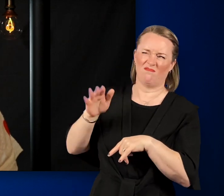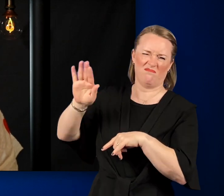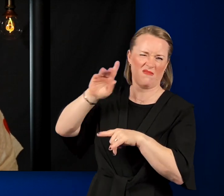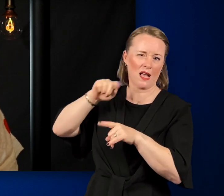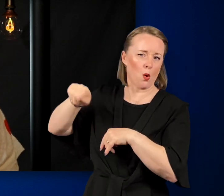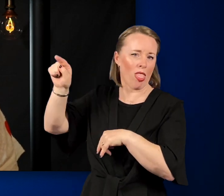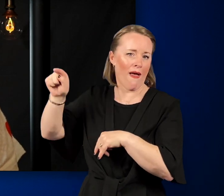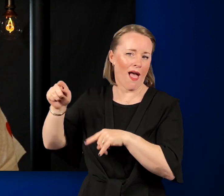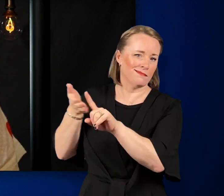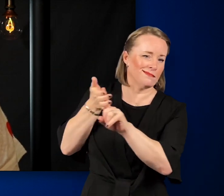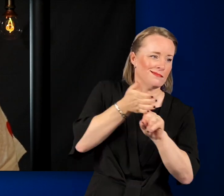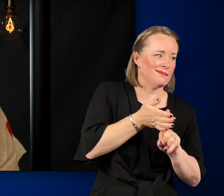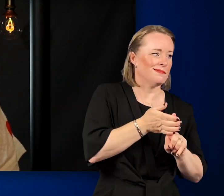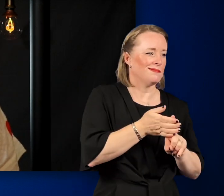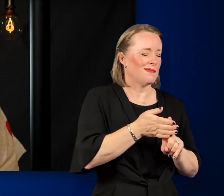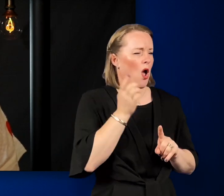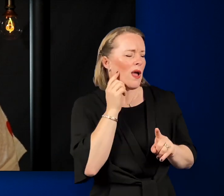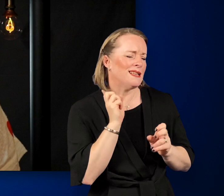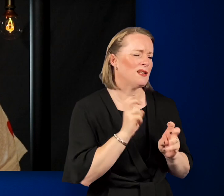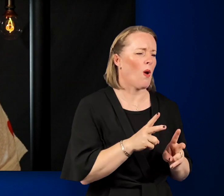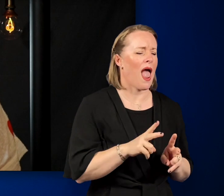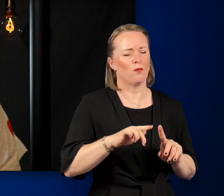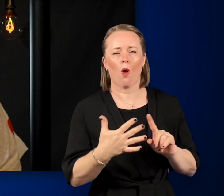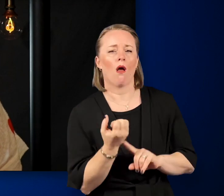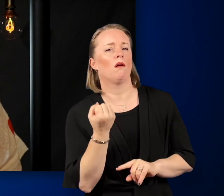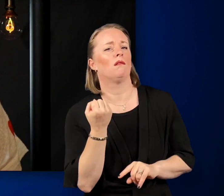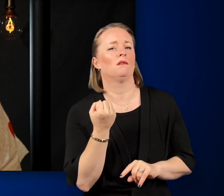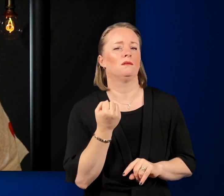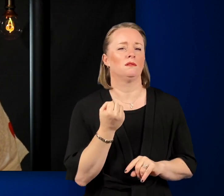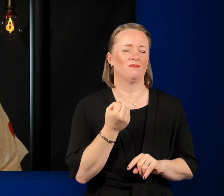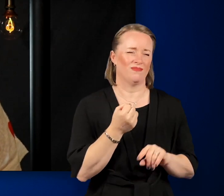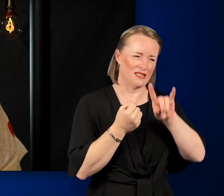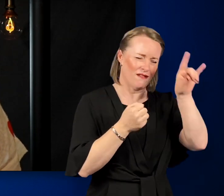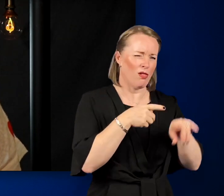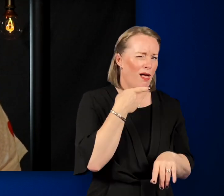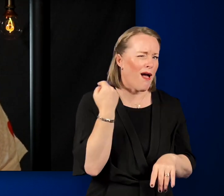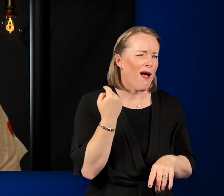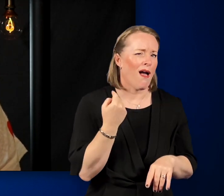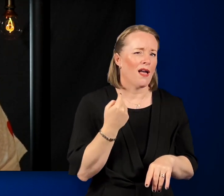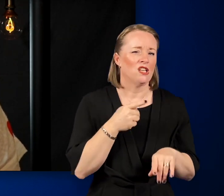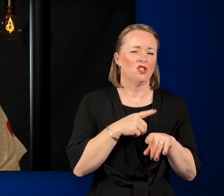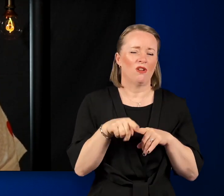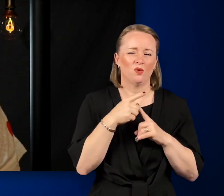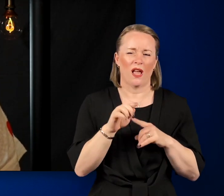that you don't have what it takes to get through this, and that everyone else hates you.